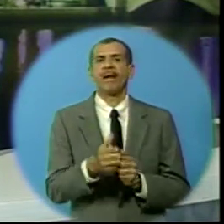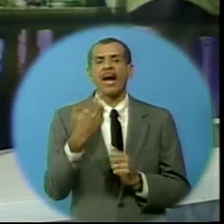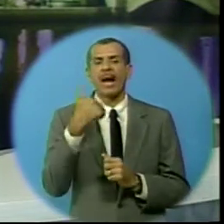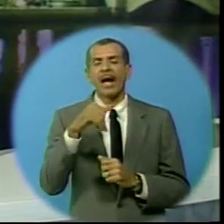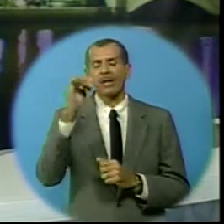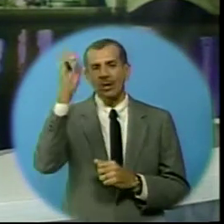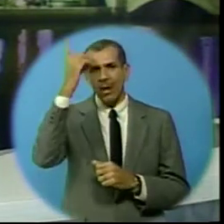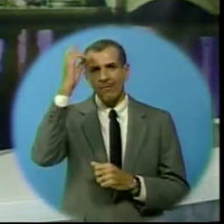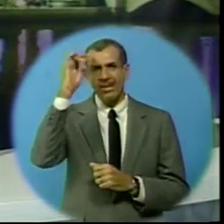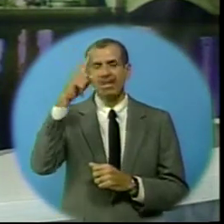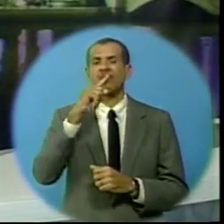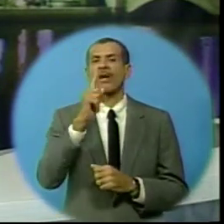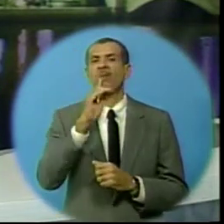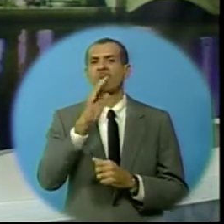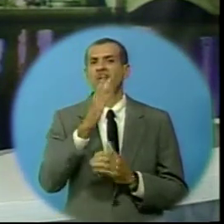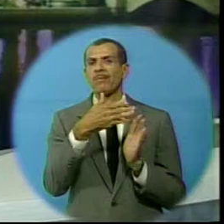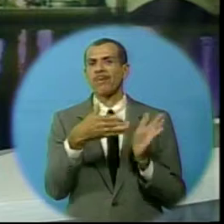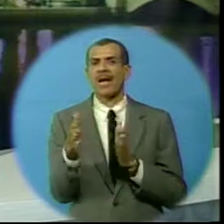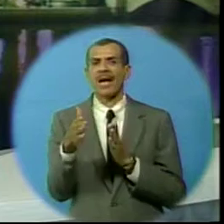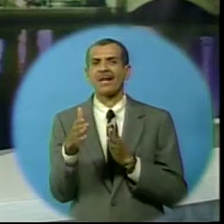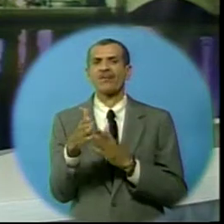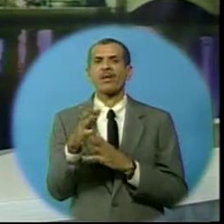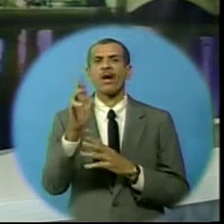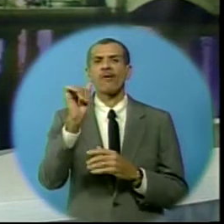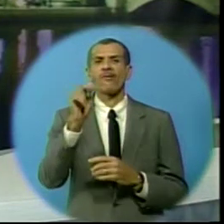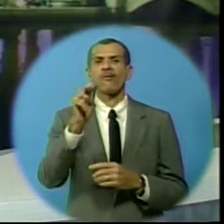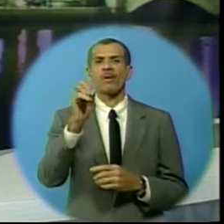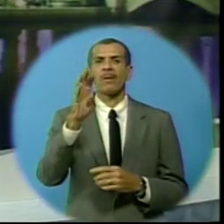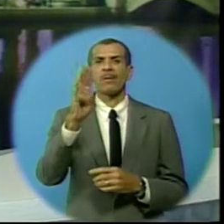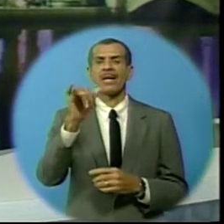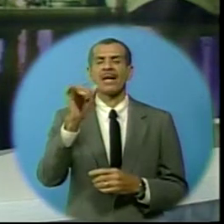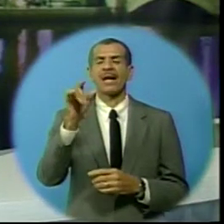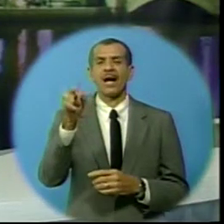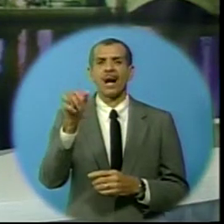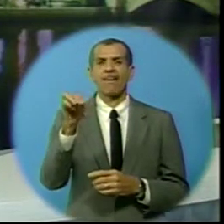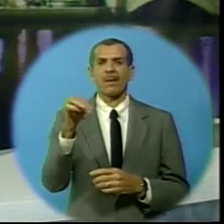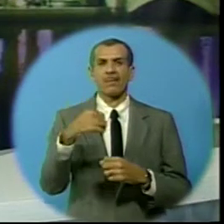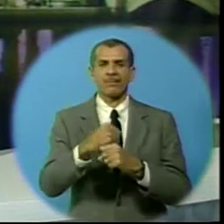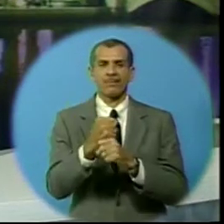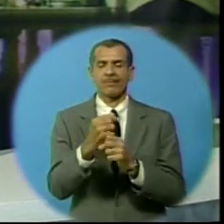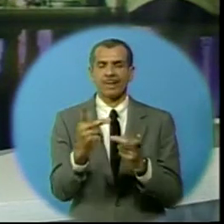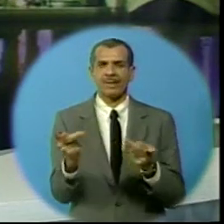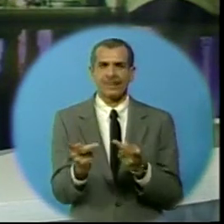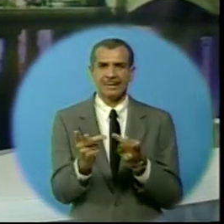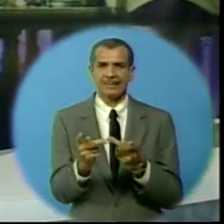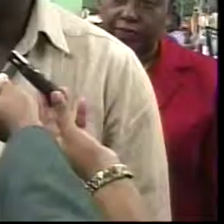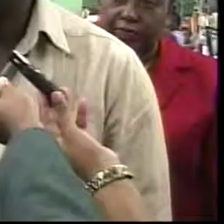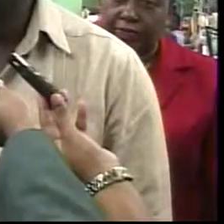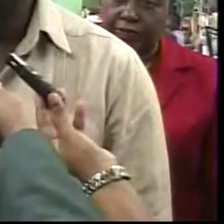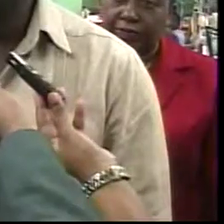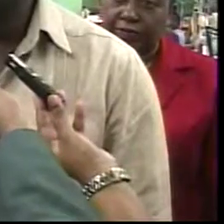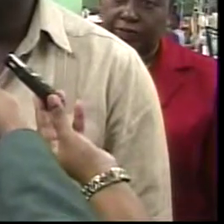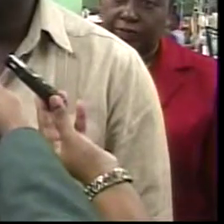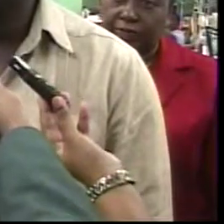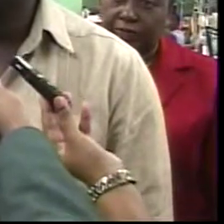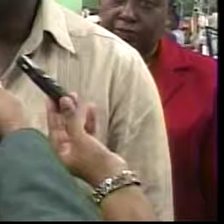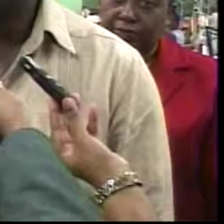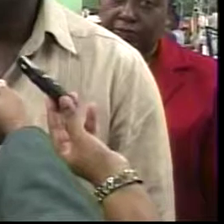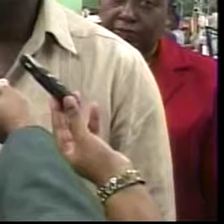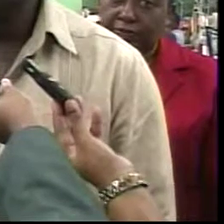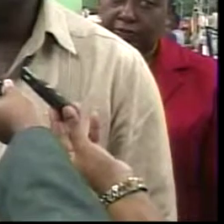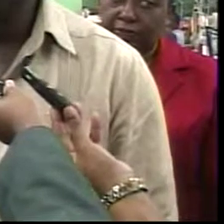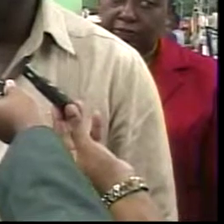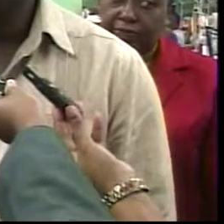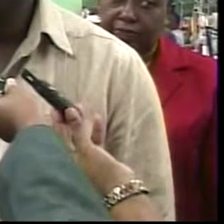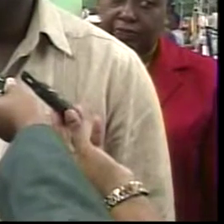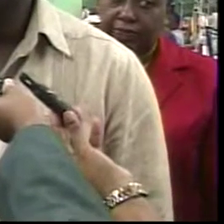about the plan on a tour of River Bay Garment Factory in Buldi today. He has been given a mandate to